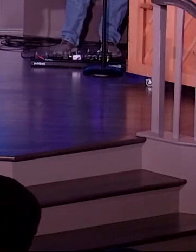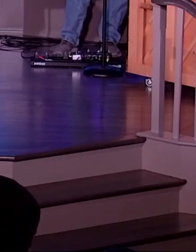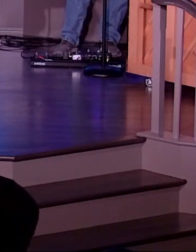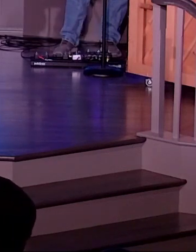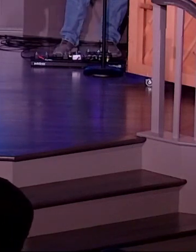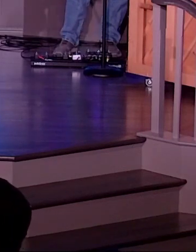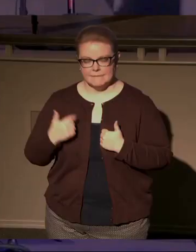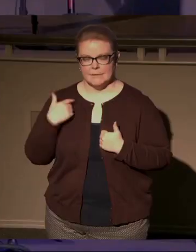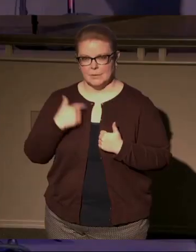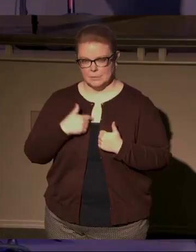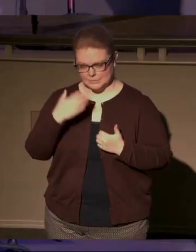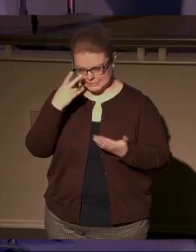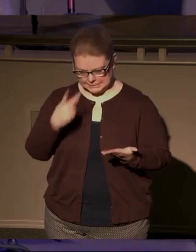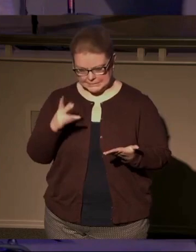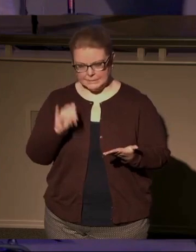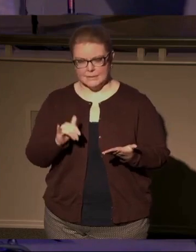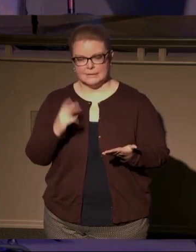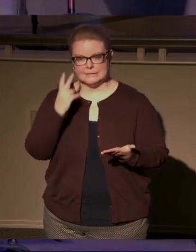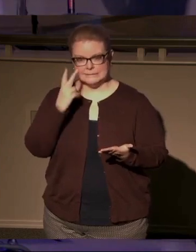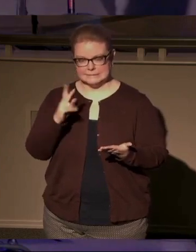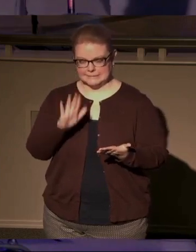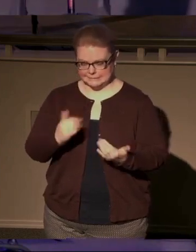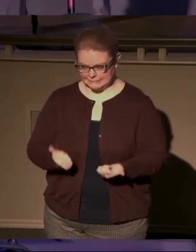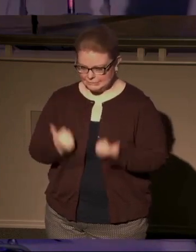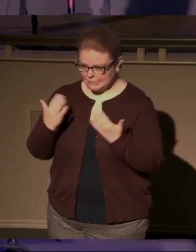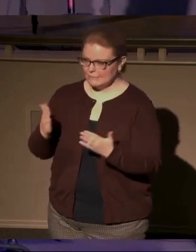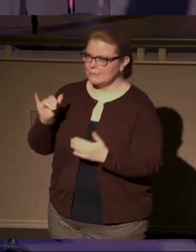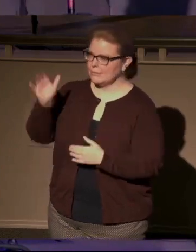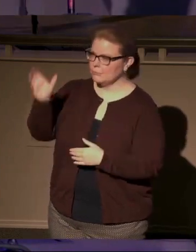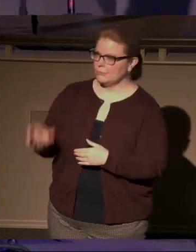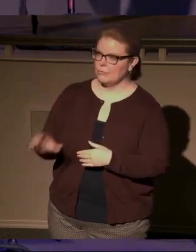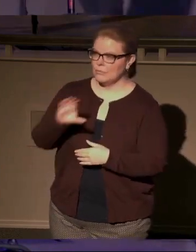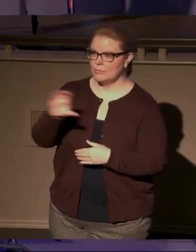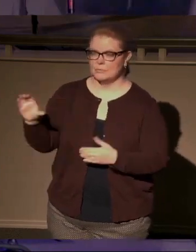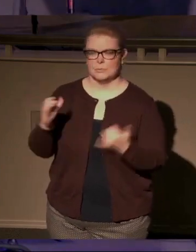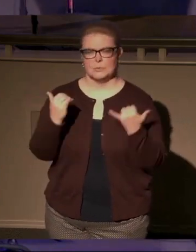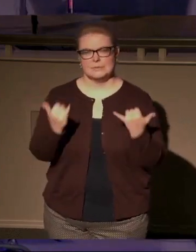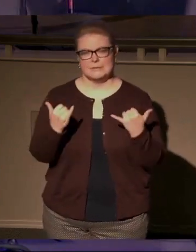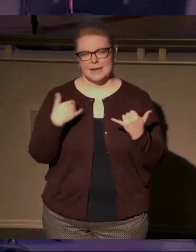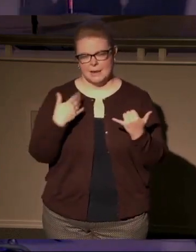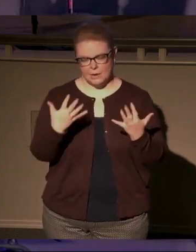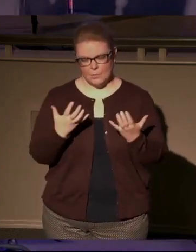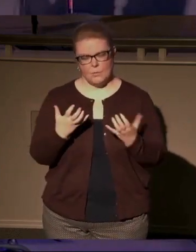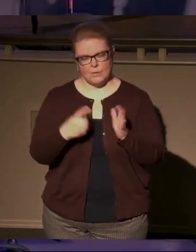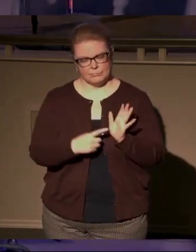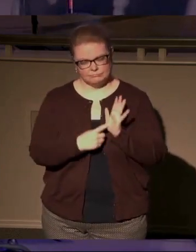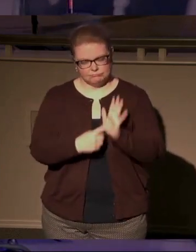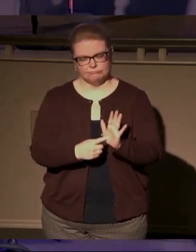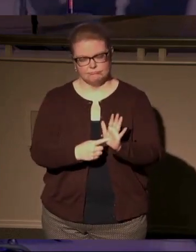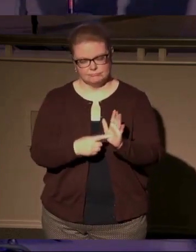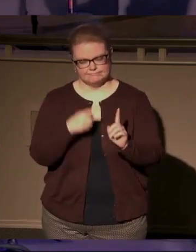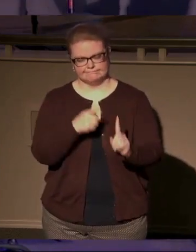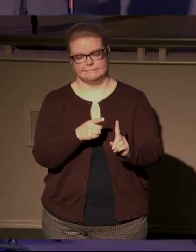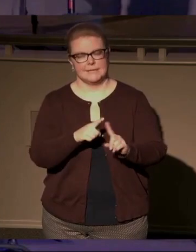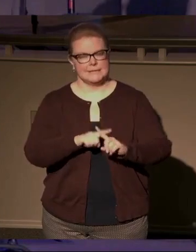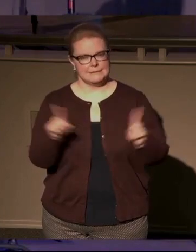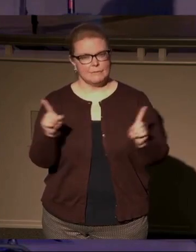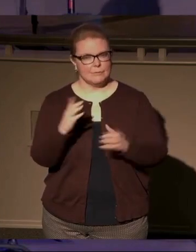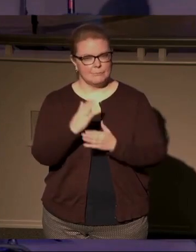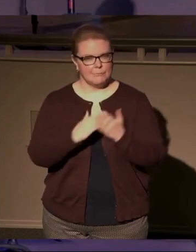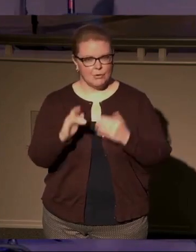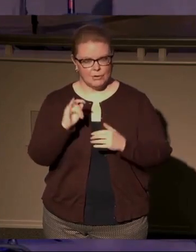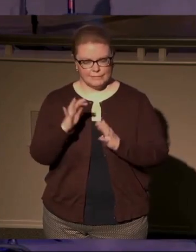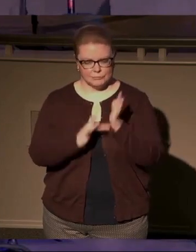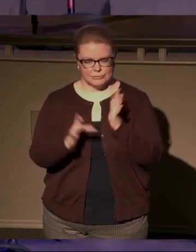that. We see the sacrifice that he did on the cross. But today I want to highlight a different aspect, a different side of Jesus Christ, his